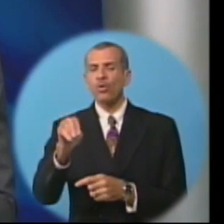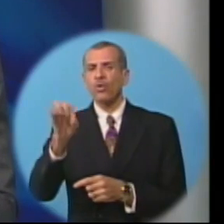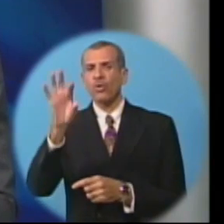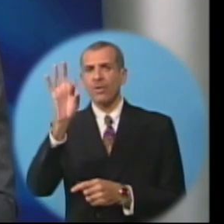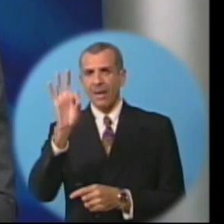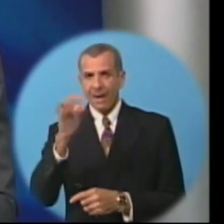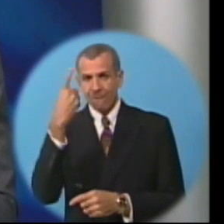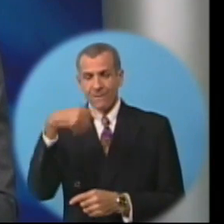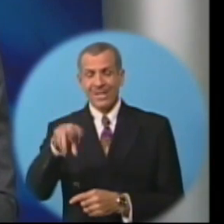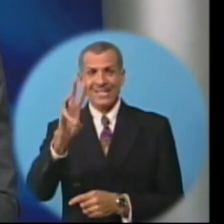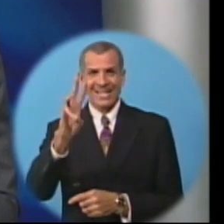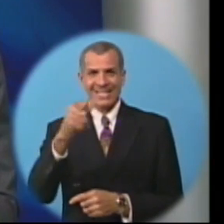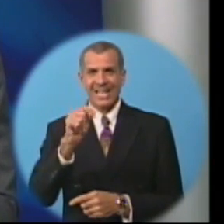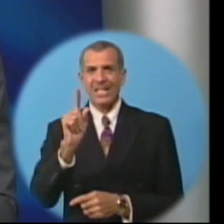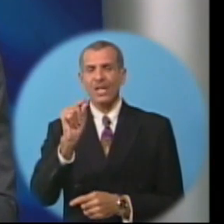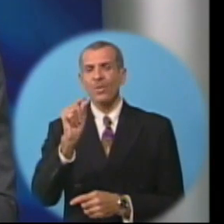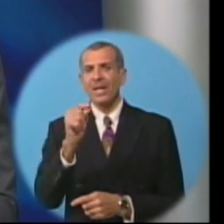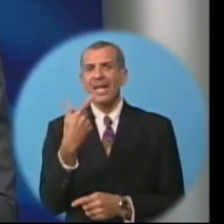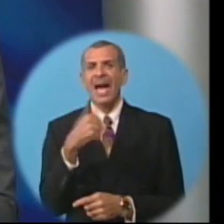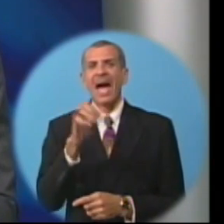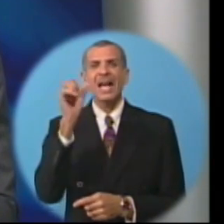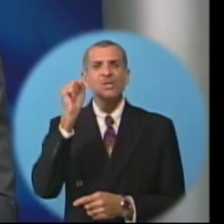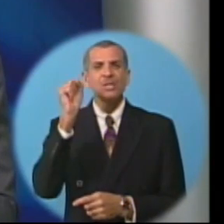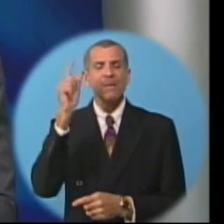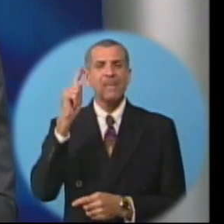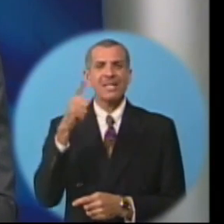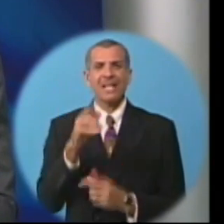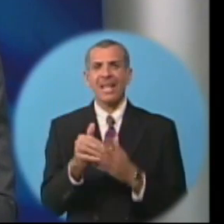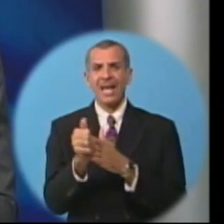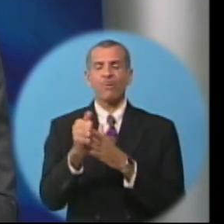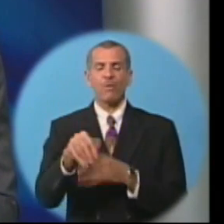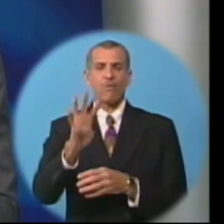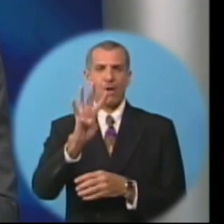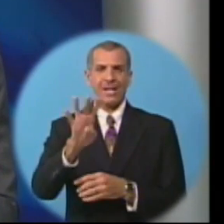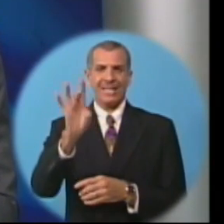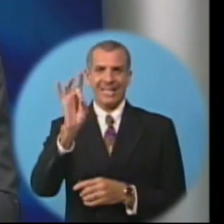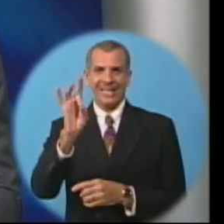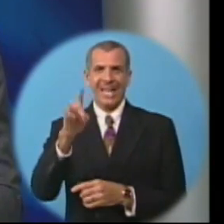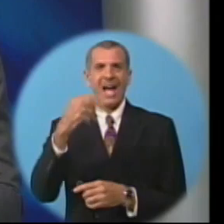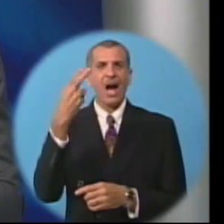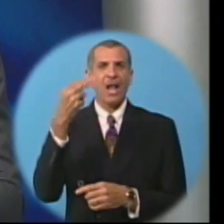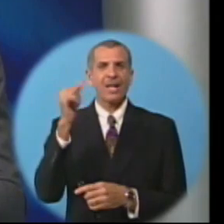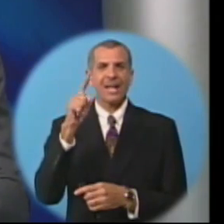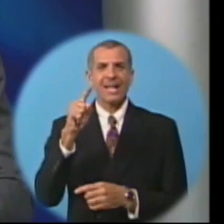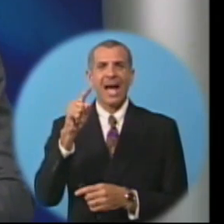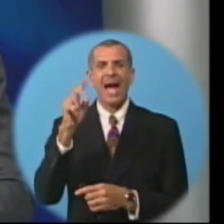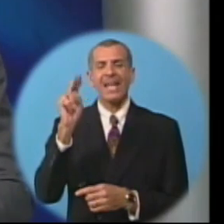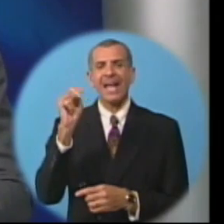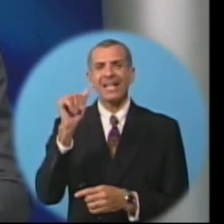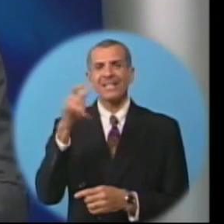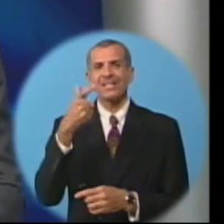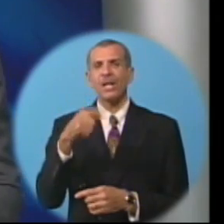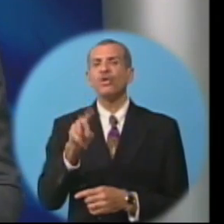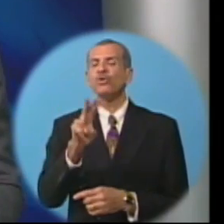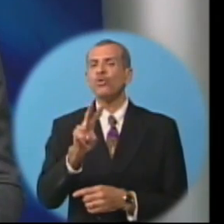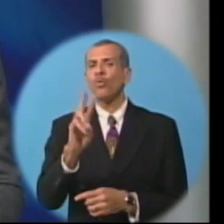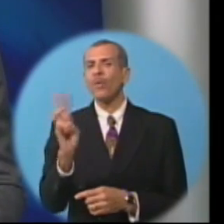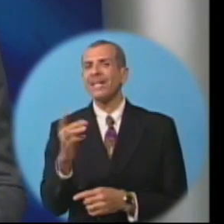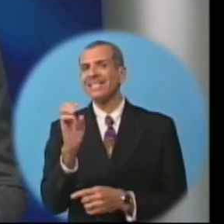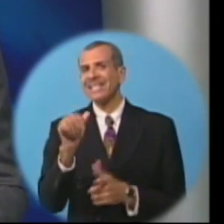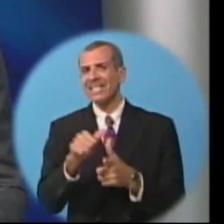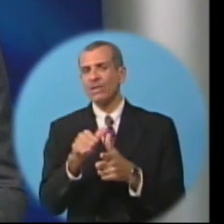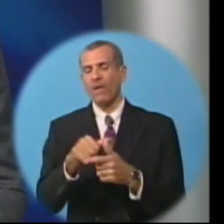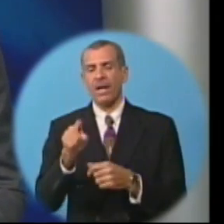for 6 in their 20 as Susie Bates led the charge with 48. Holly Colvin and Natalie Shriver picked up 2 wickets each for